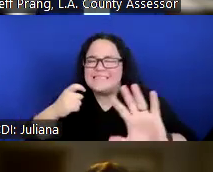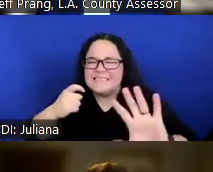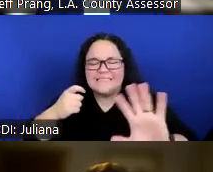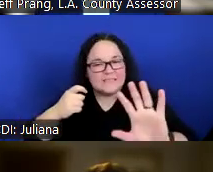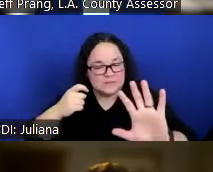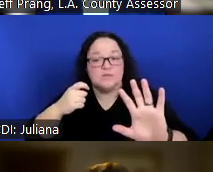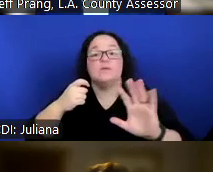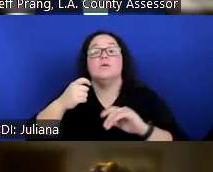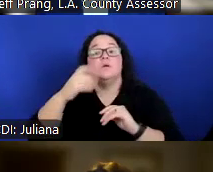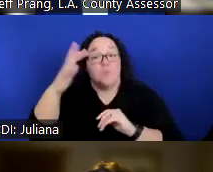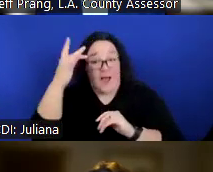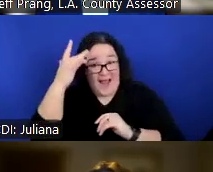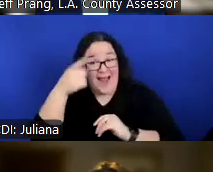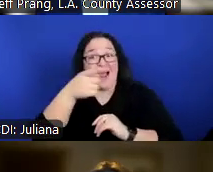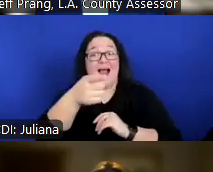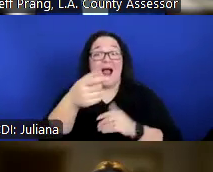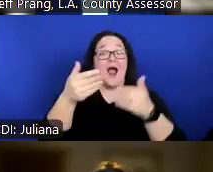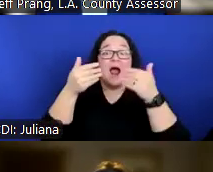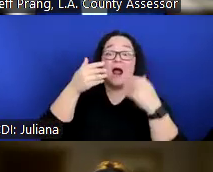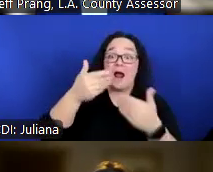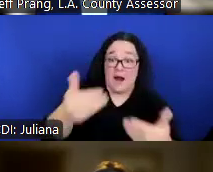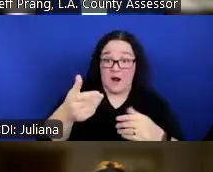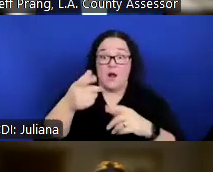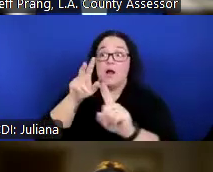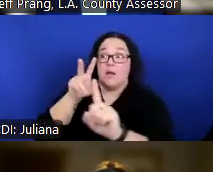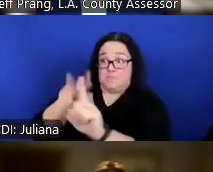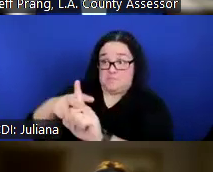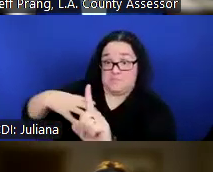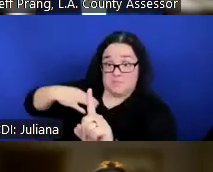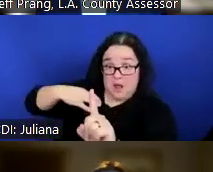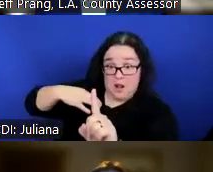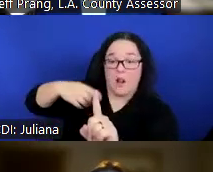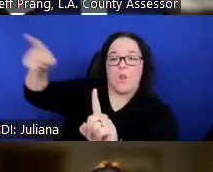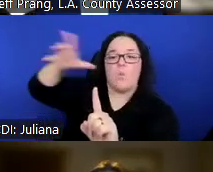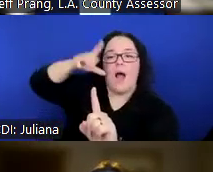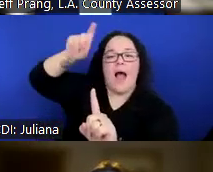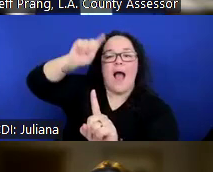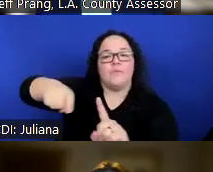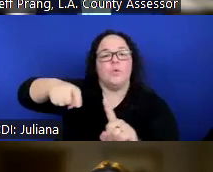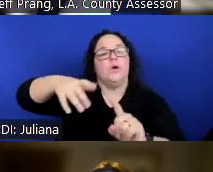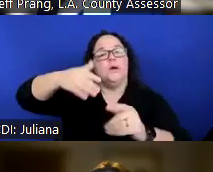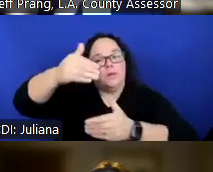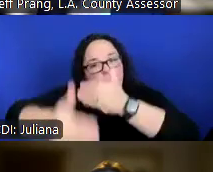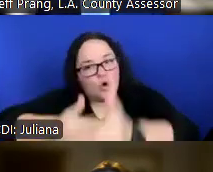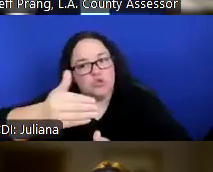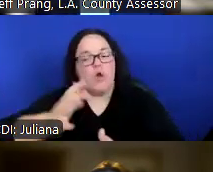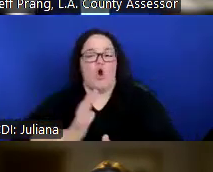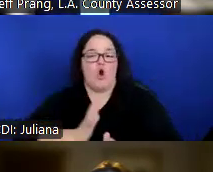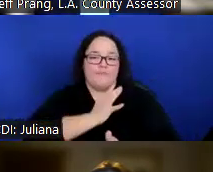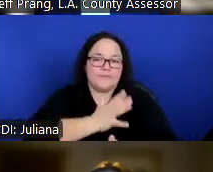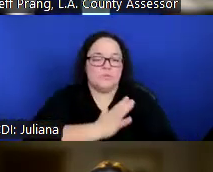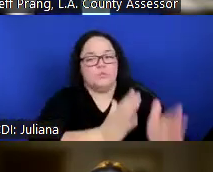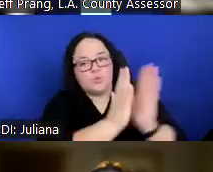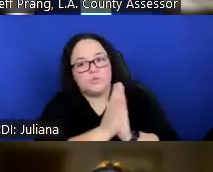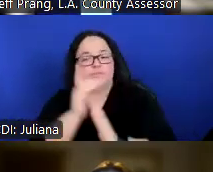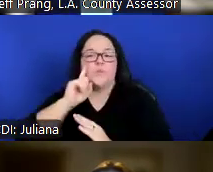deferral. I did want to assure property owners, though, that if your property was damaged or destroyed in the earthquake, you don't have to, we're going to reassess it